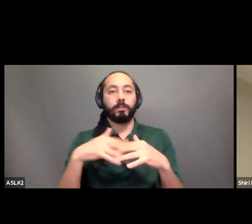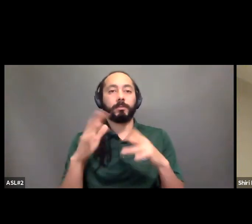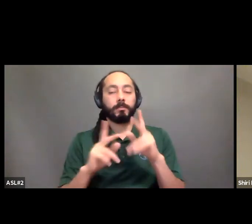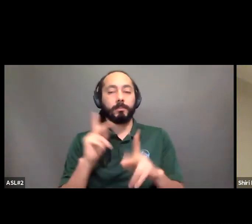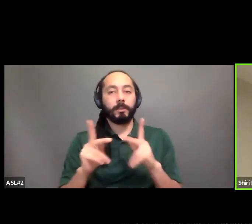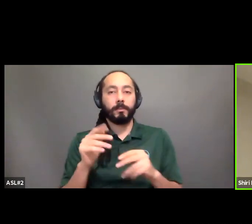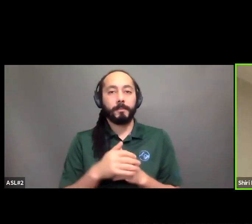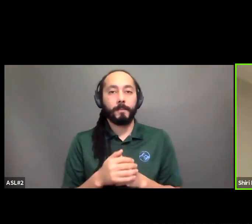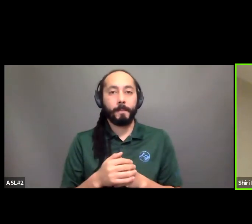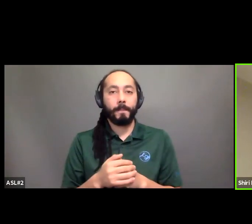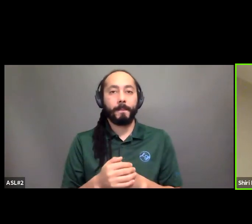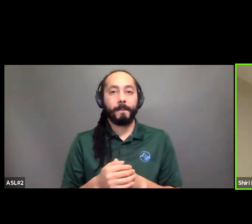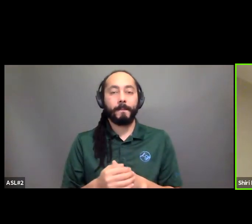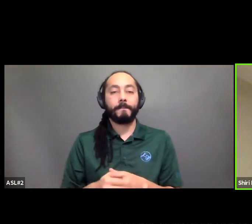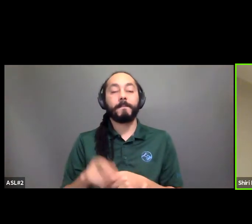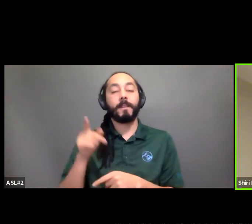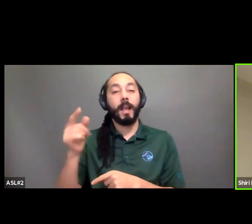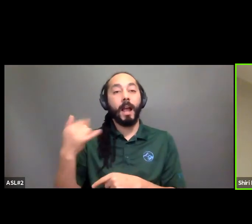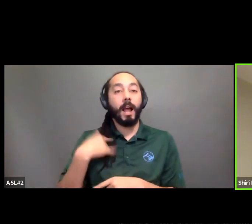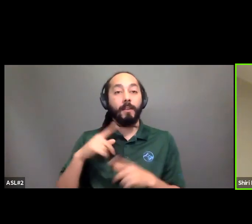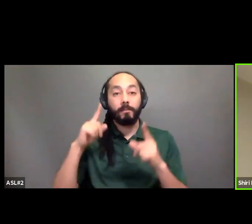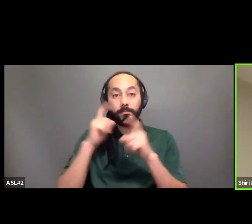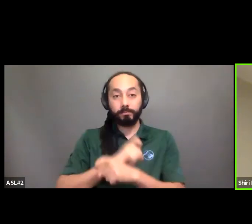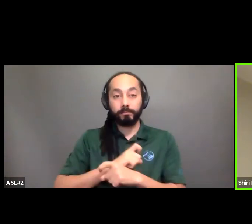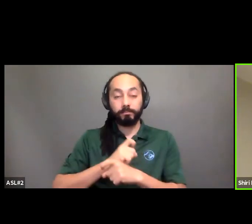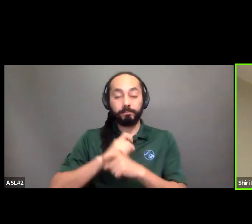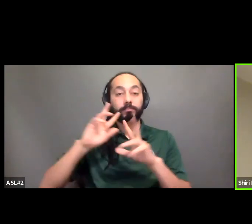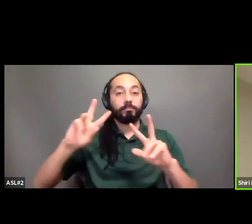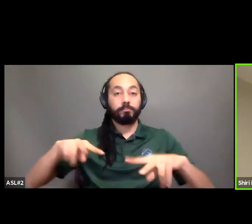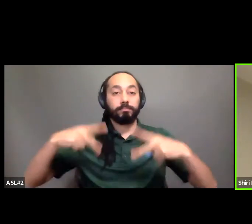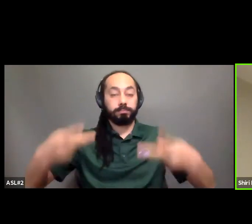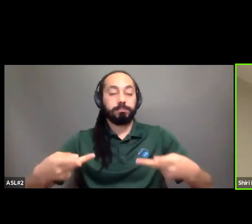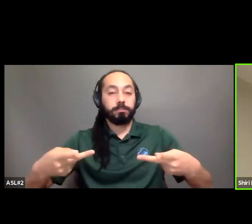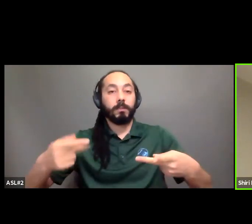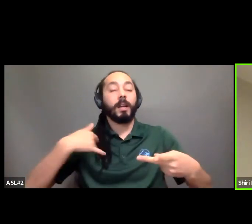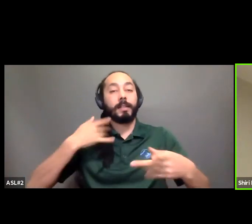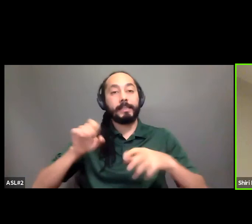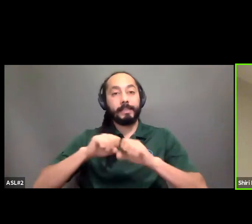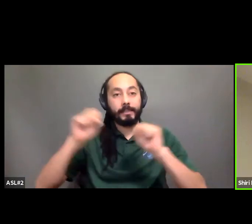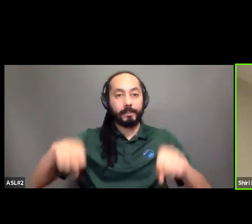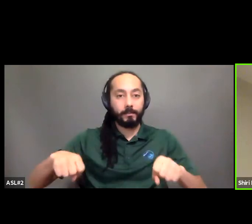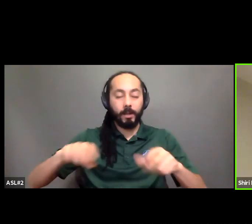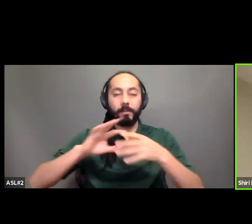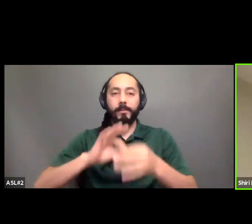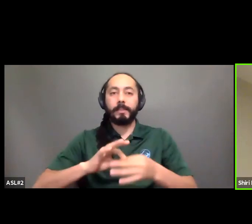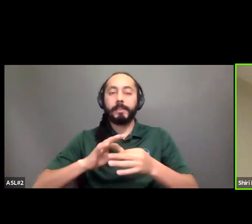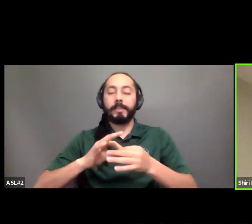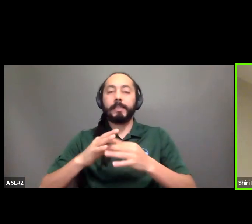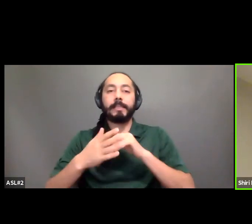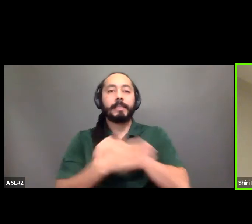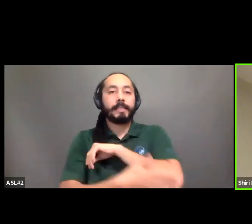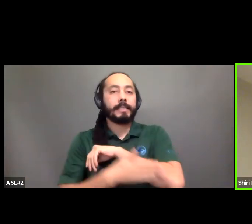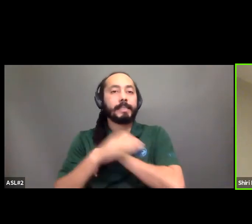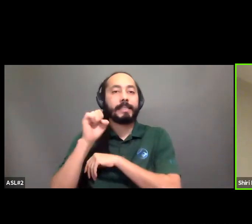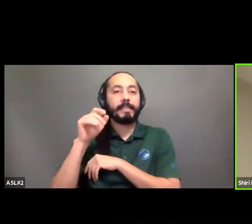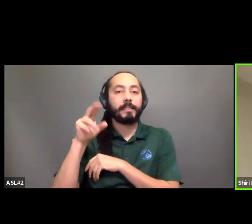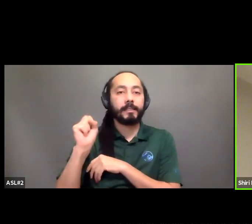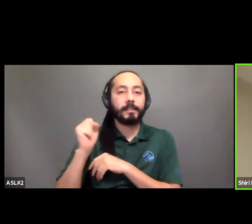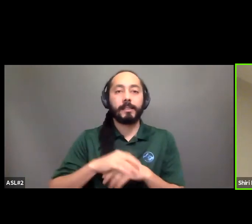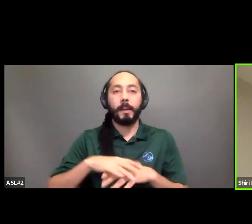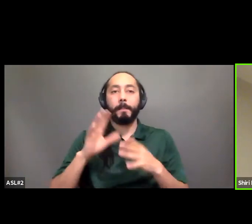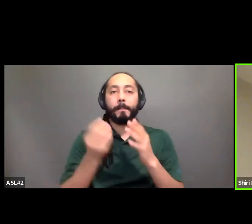to the complex, reciprocal, ecological systems of seasons, plants, and animals to advance new structures